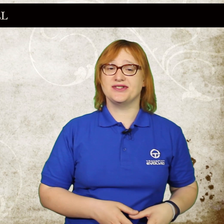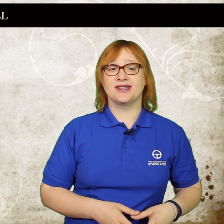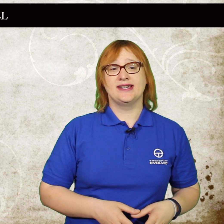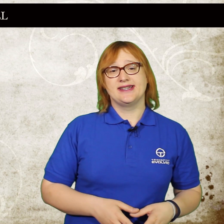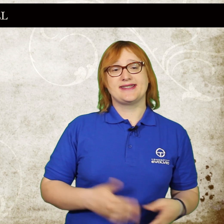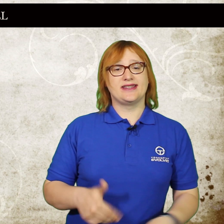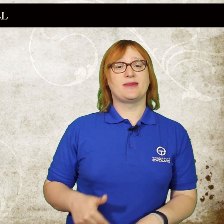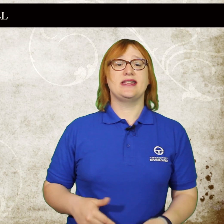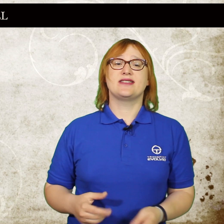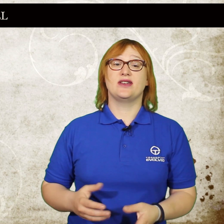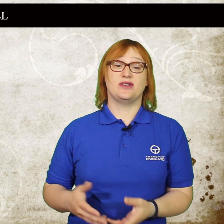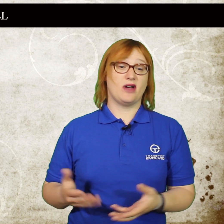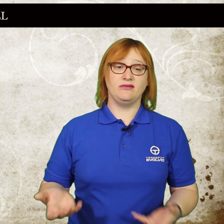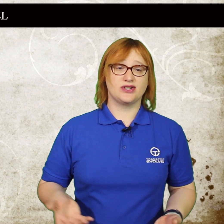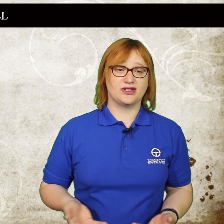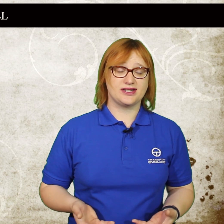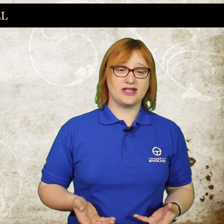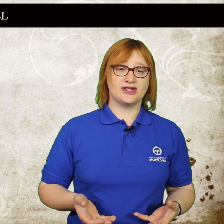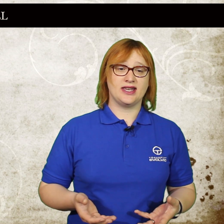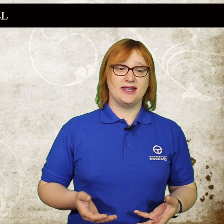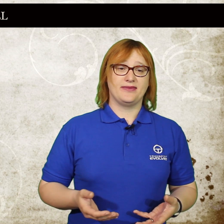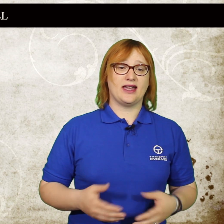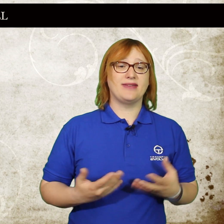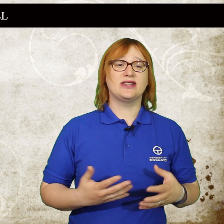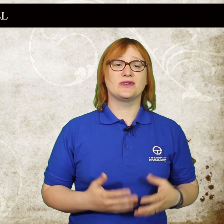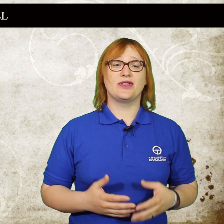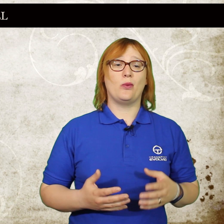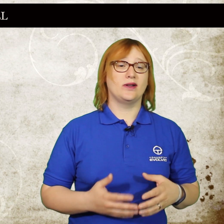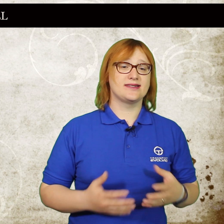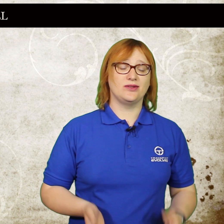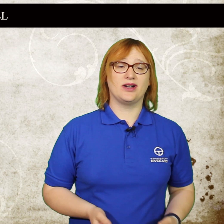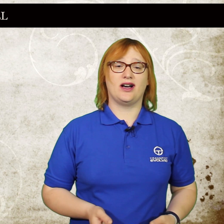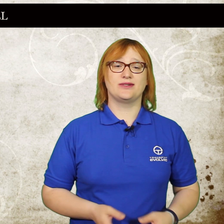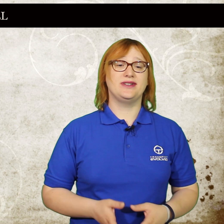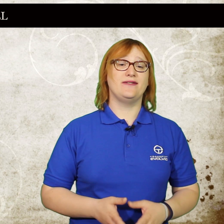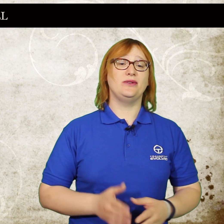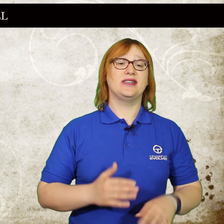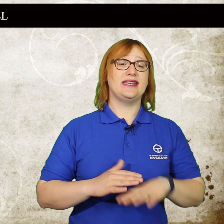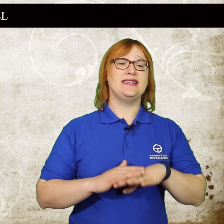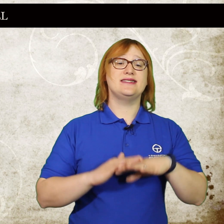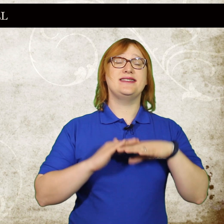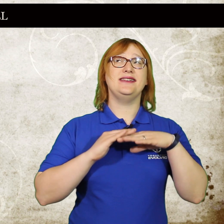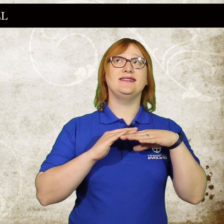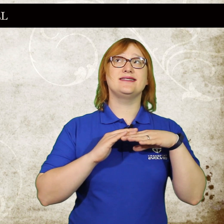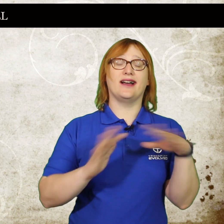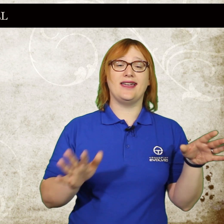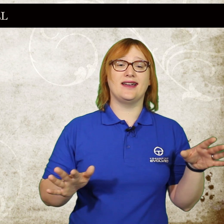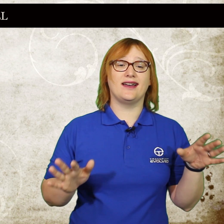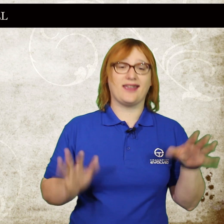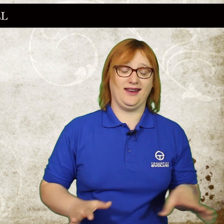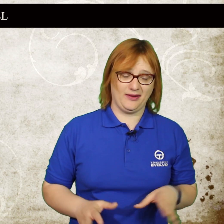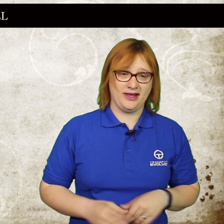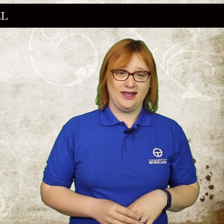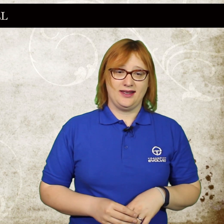charging stations, send the money to those who own the charging stations, and make sure that one single card will give you the keys to the